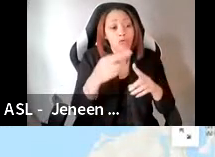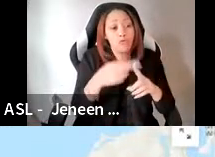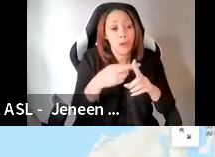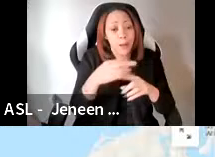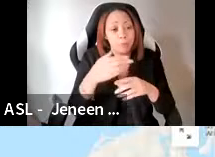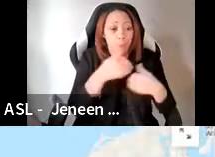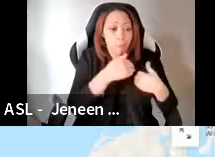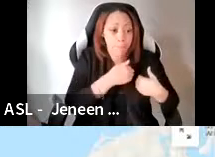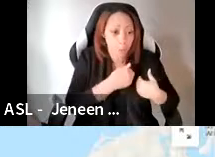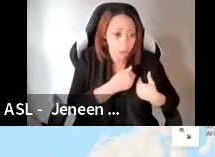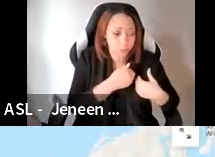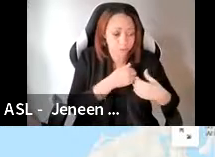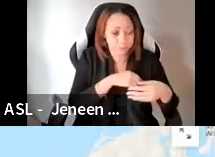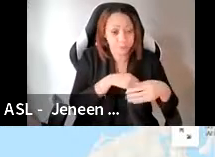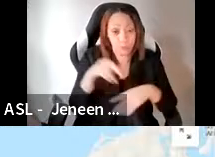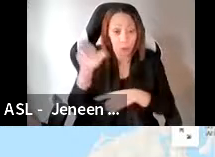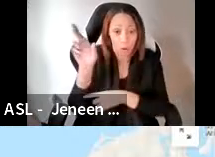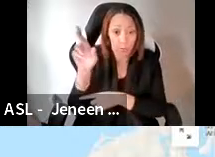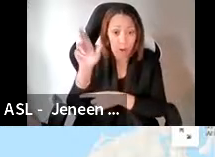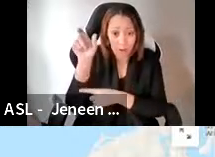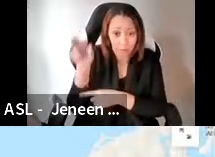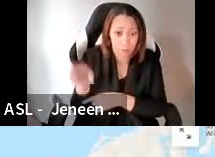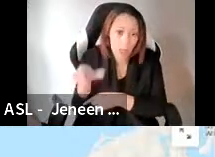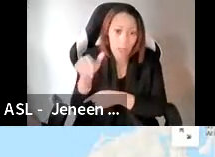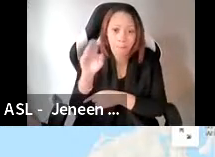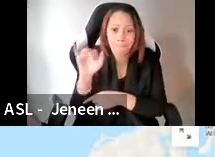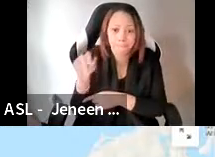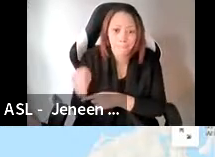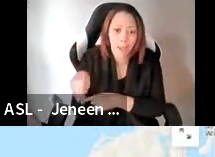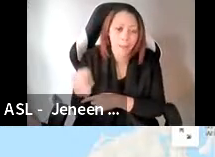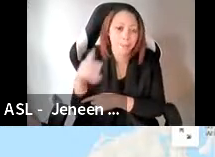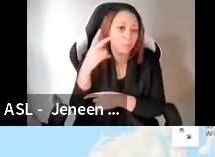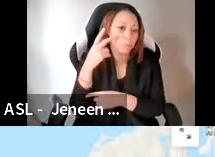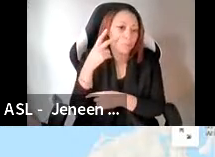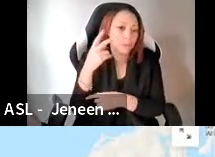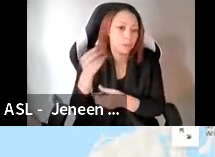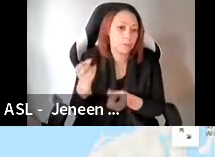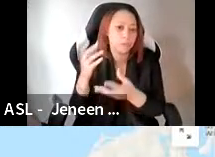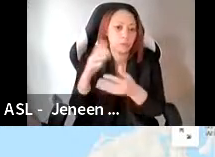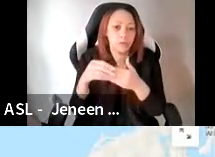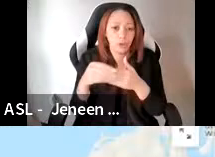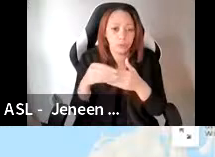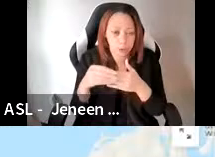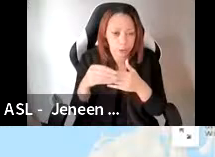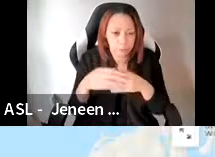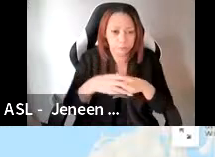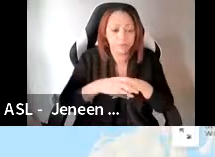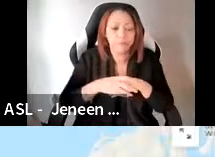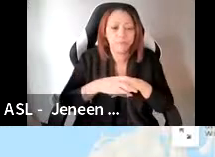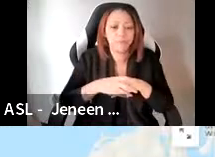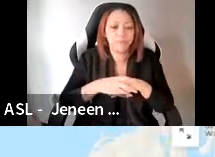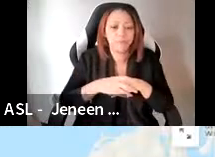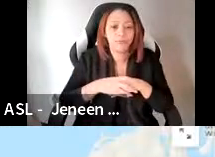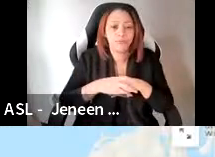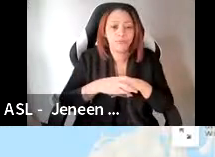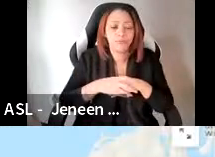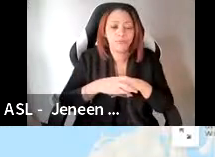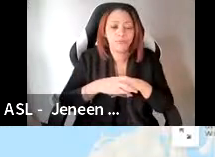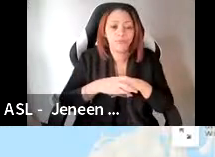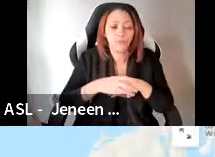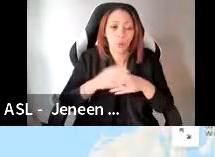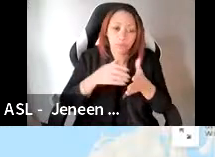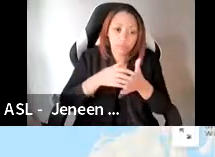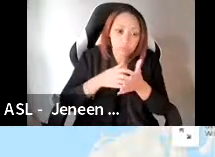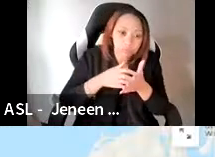So on the right is a map showing the degree of population vulnerability across the city.